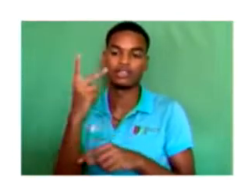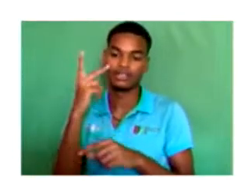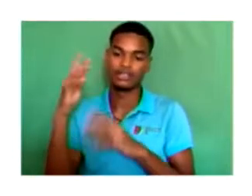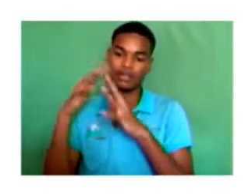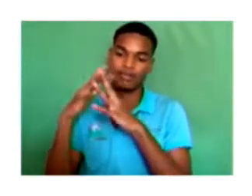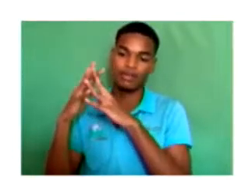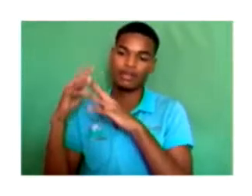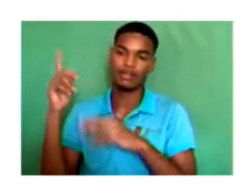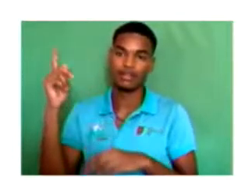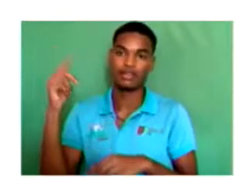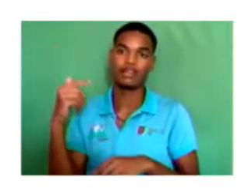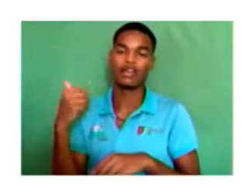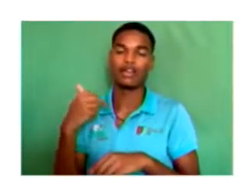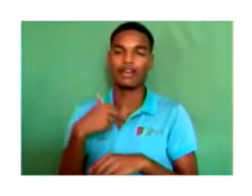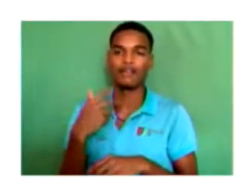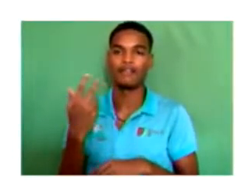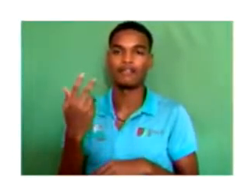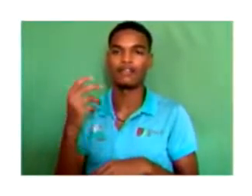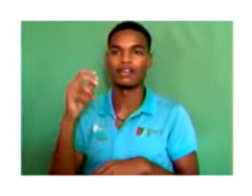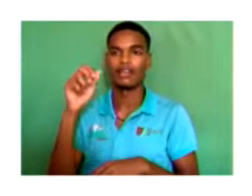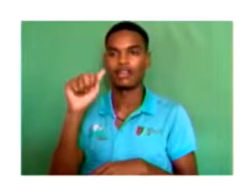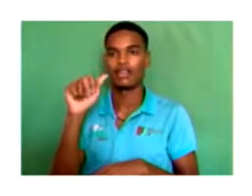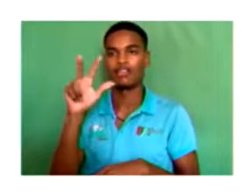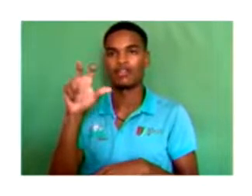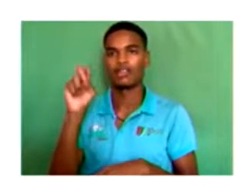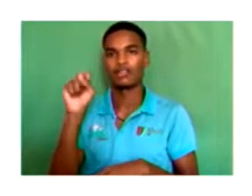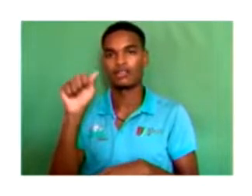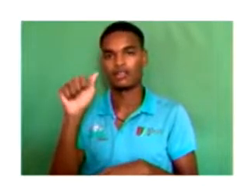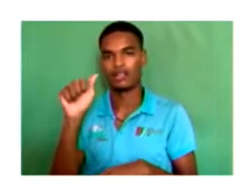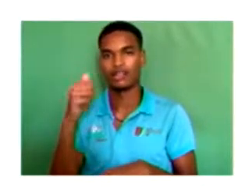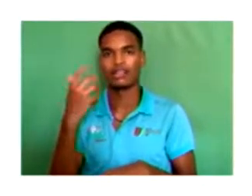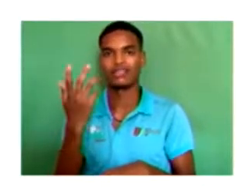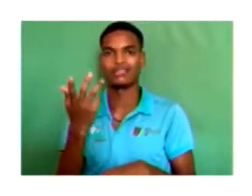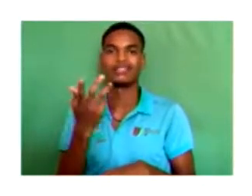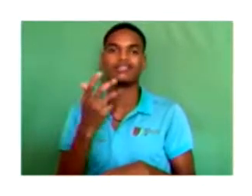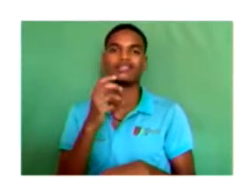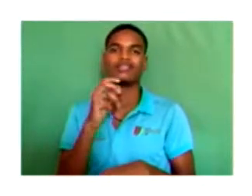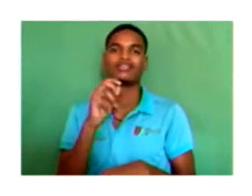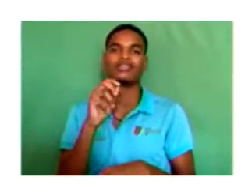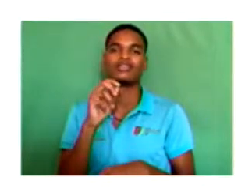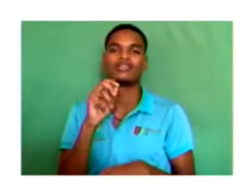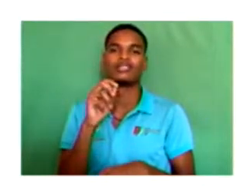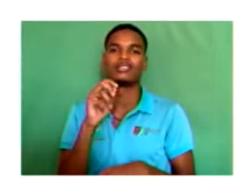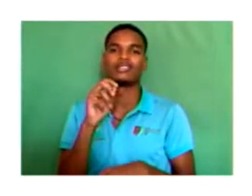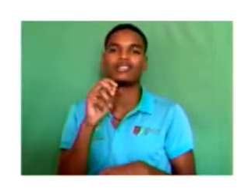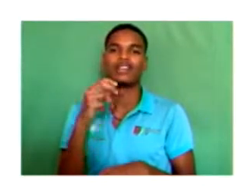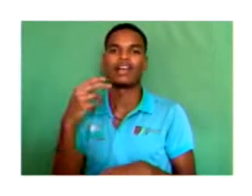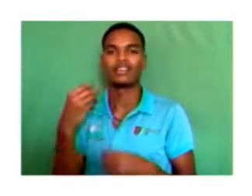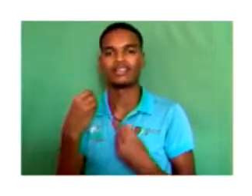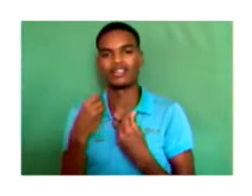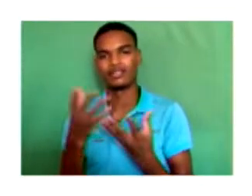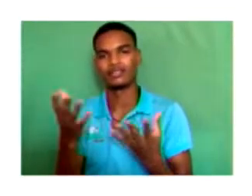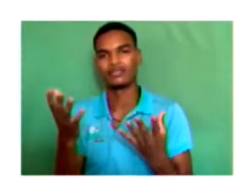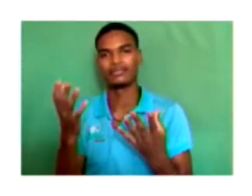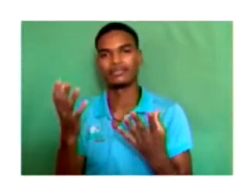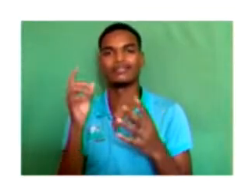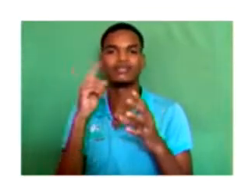ATSC 3 Security Authority, which is operating certificates and DRM